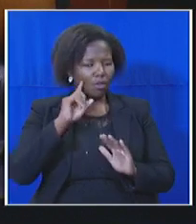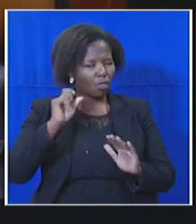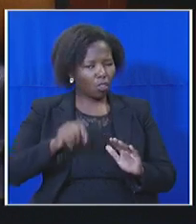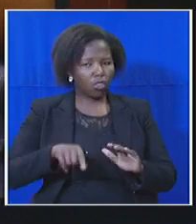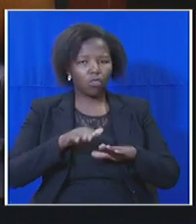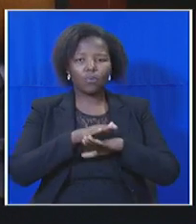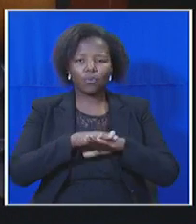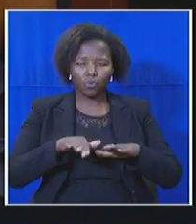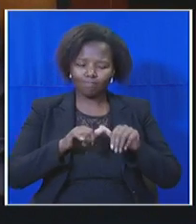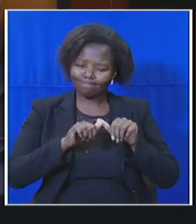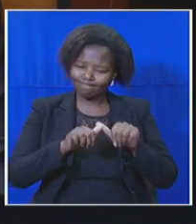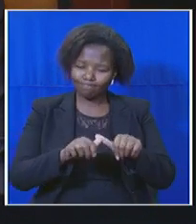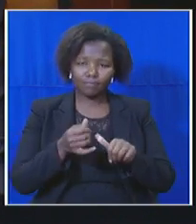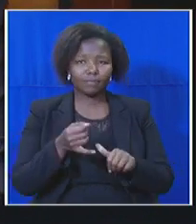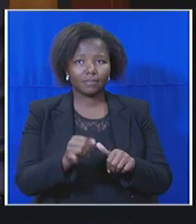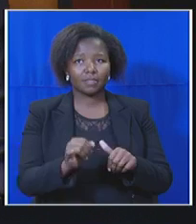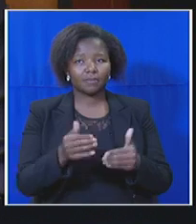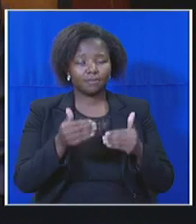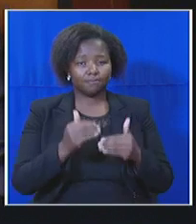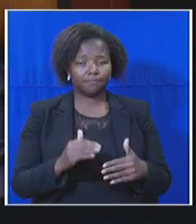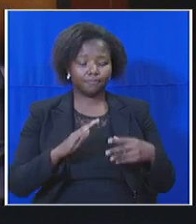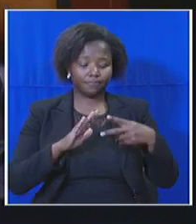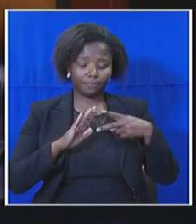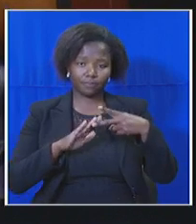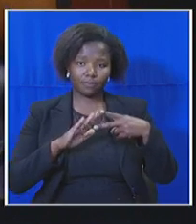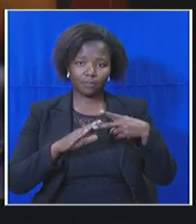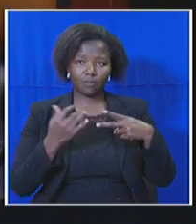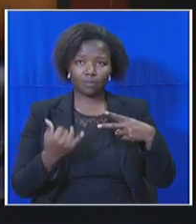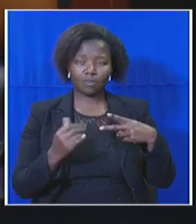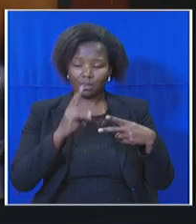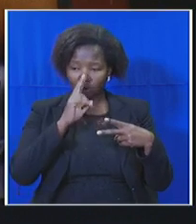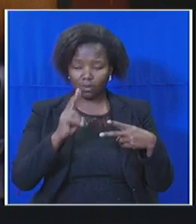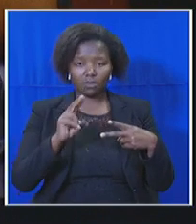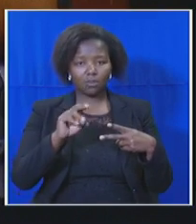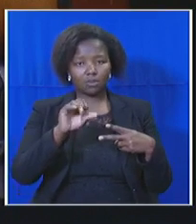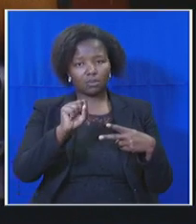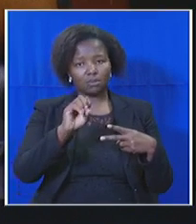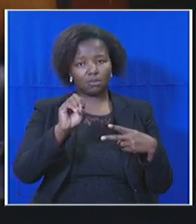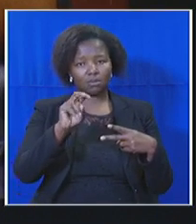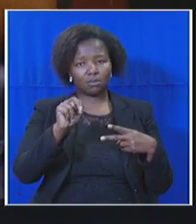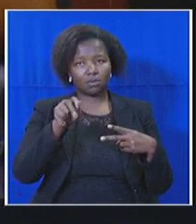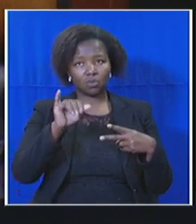so. The second one that I would like to refer to is Honorable Sonti, who said